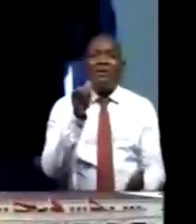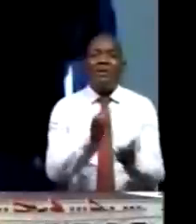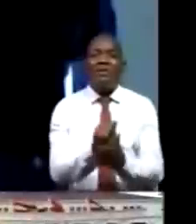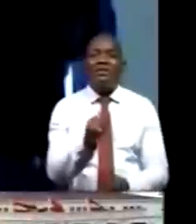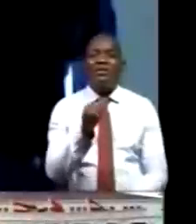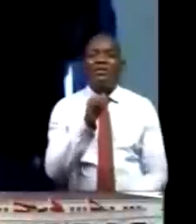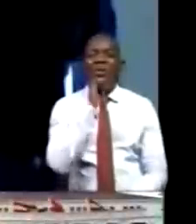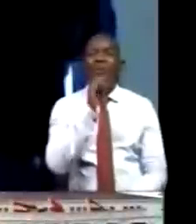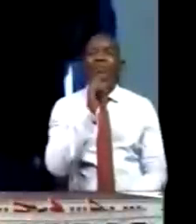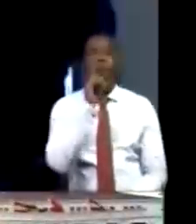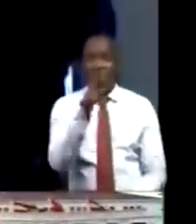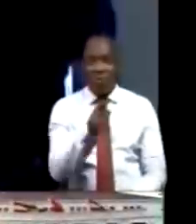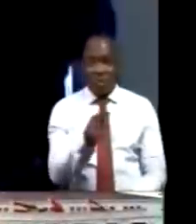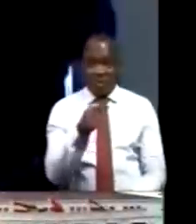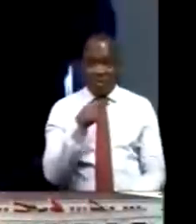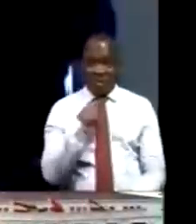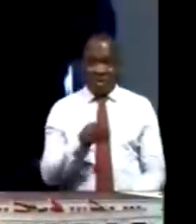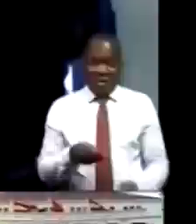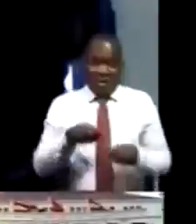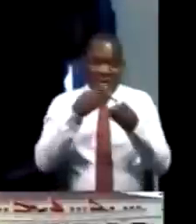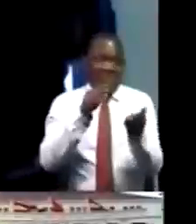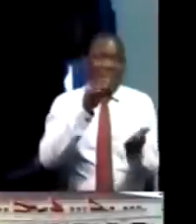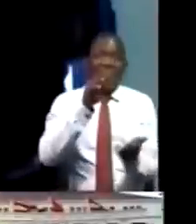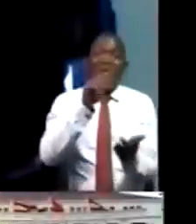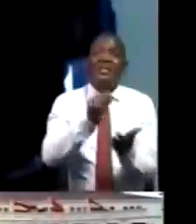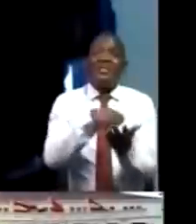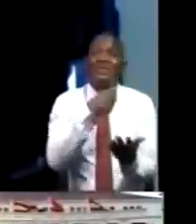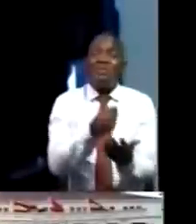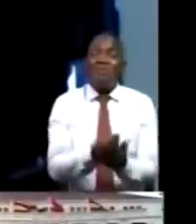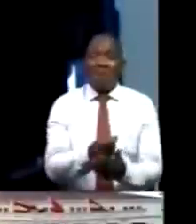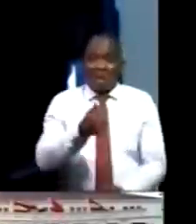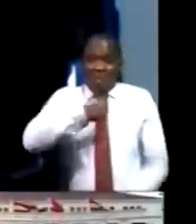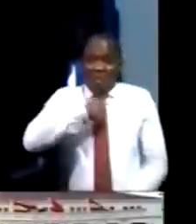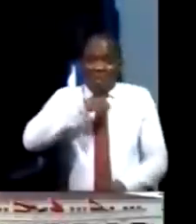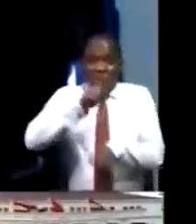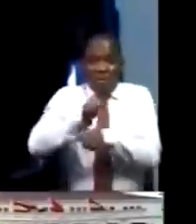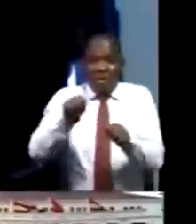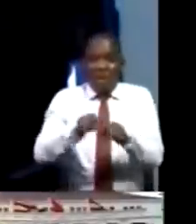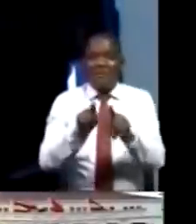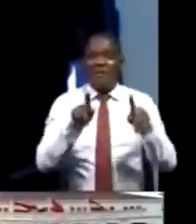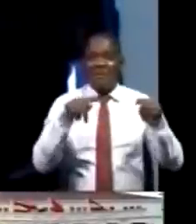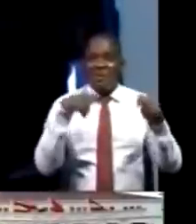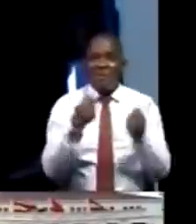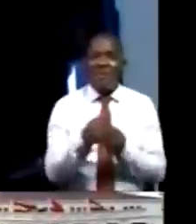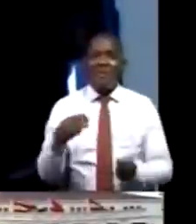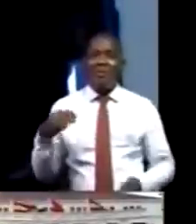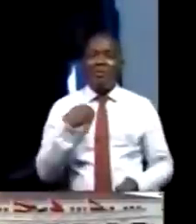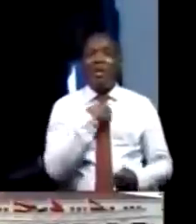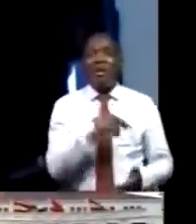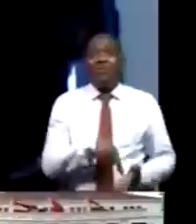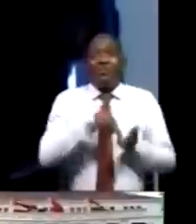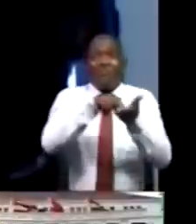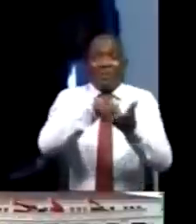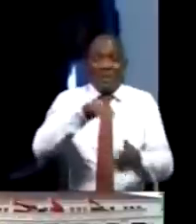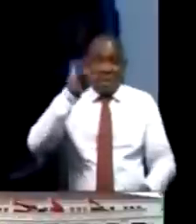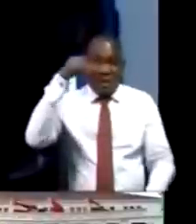correct. I am giving a testimony of my own performance as a team member representing the flag bearer.